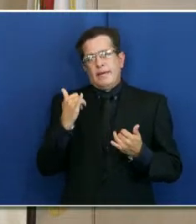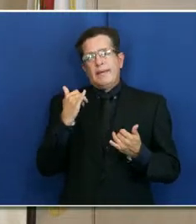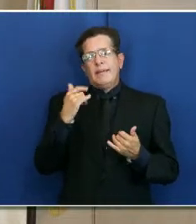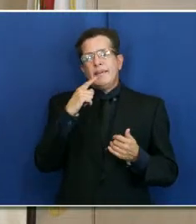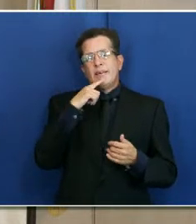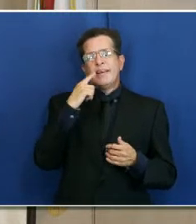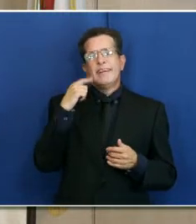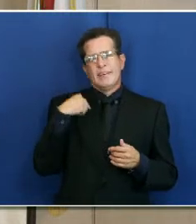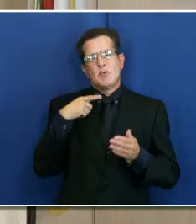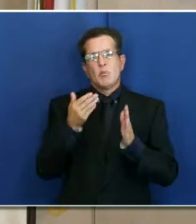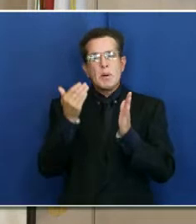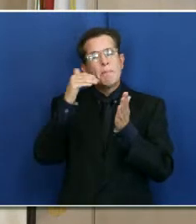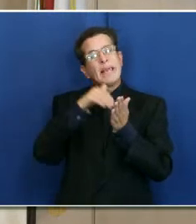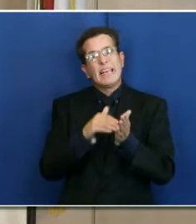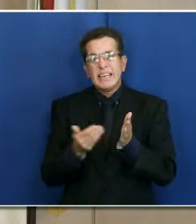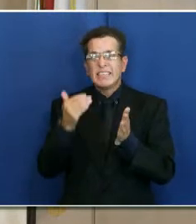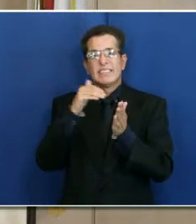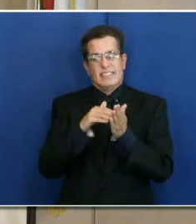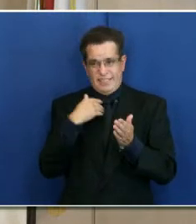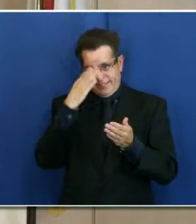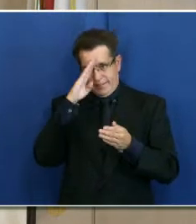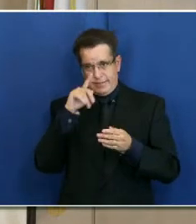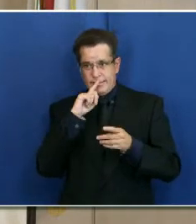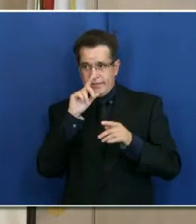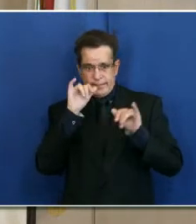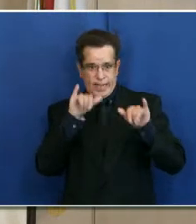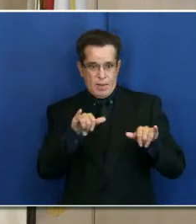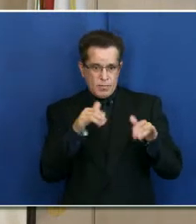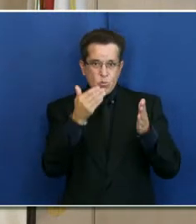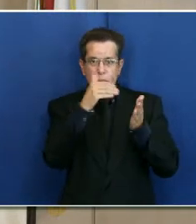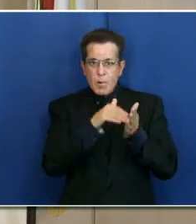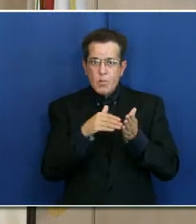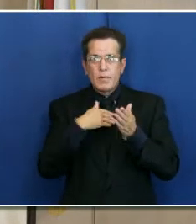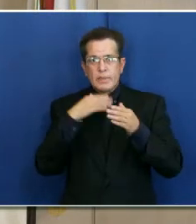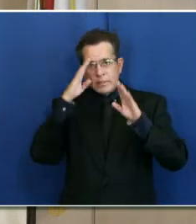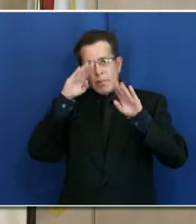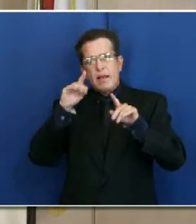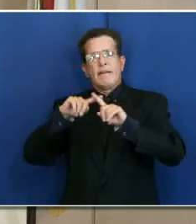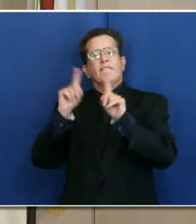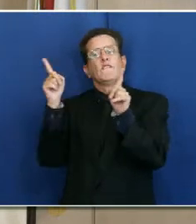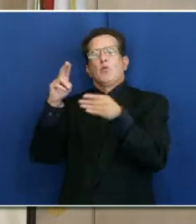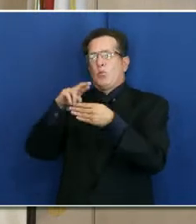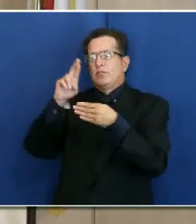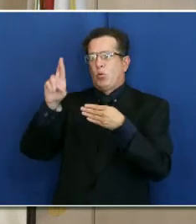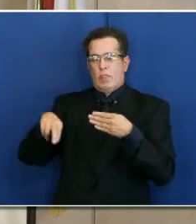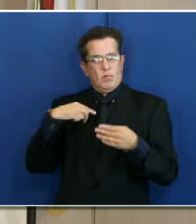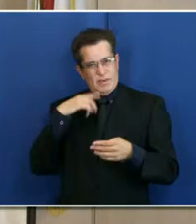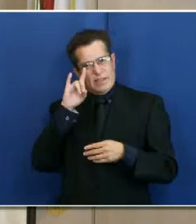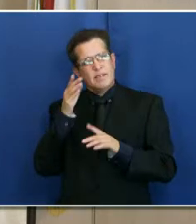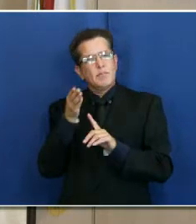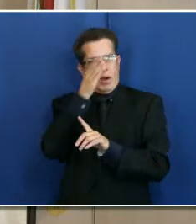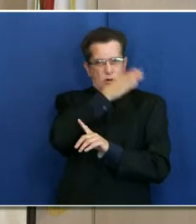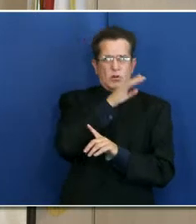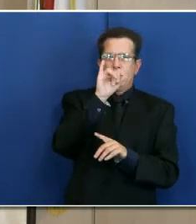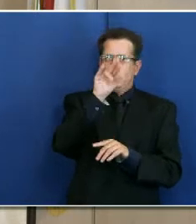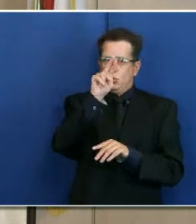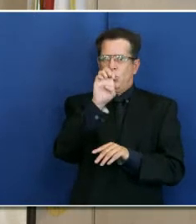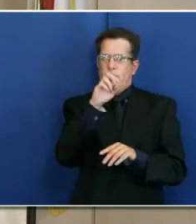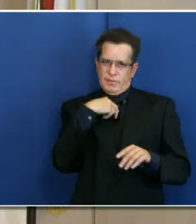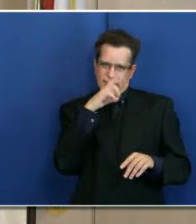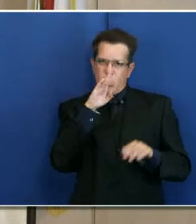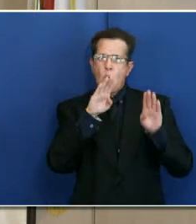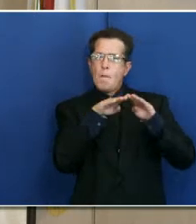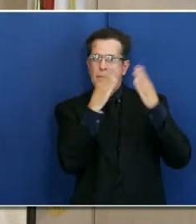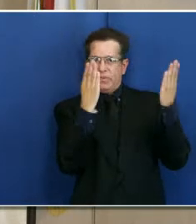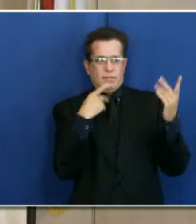that is doing the same thing over and over and expecting the same results. We opened up in mid-June, and we